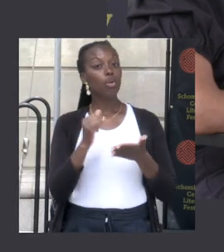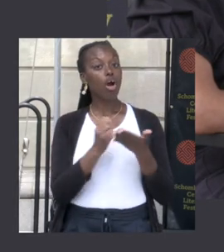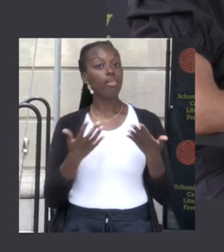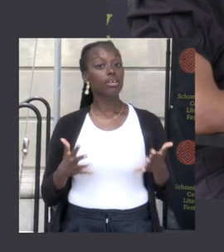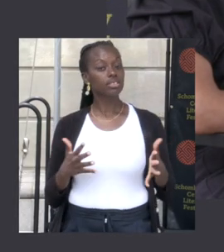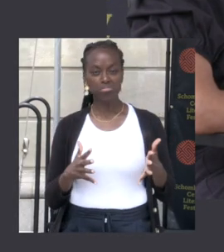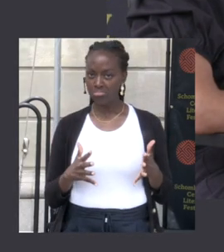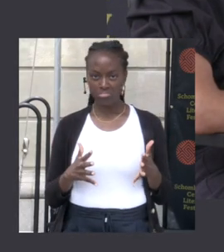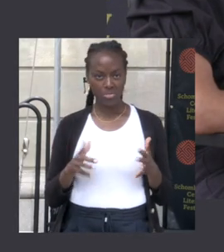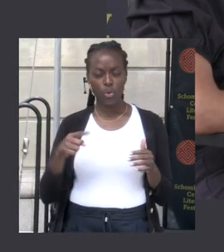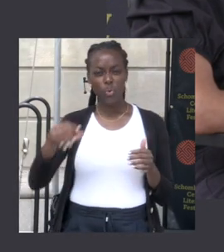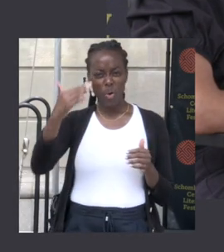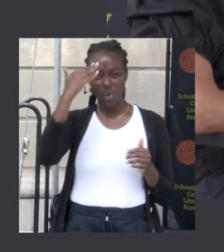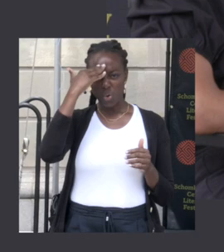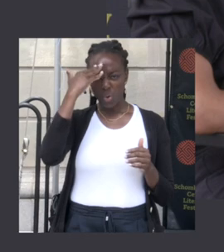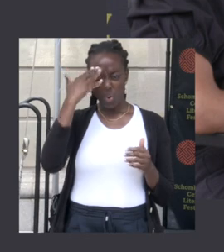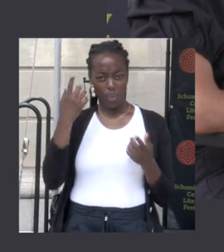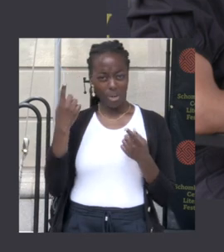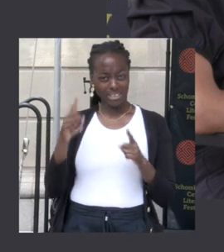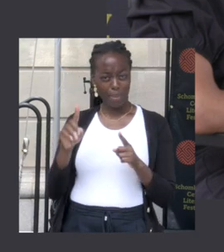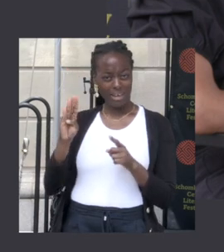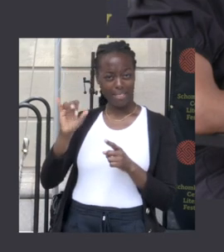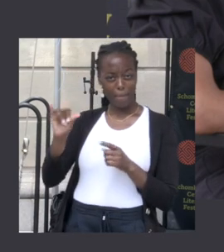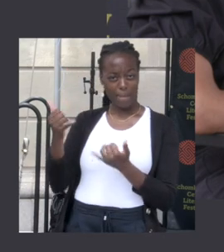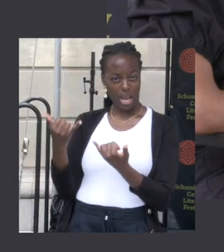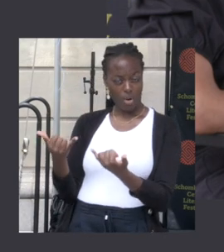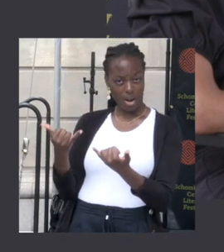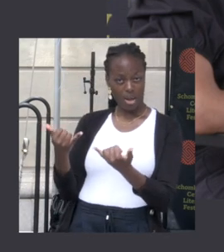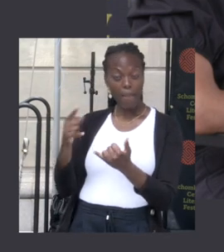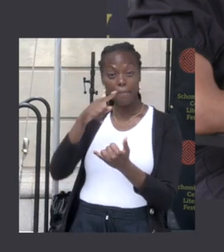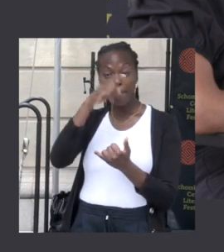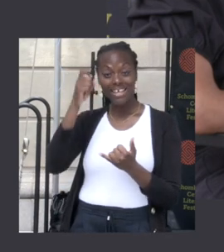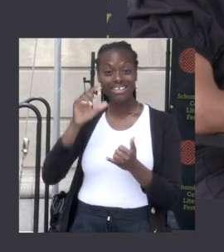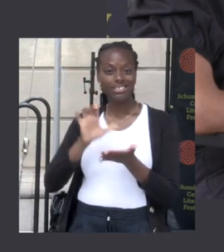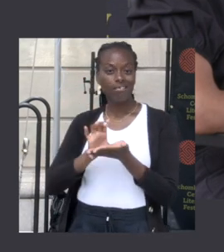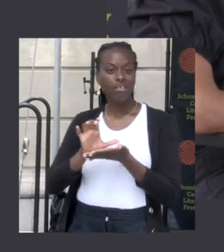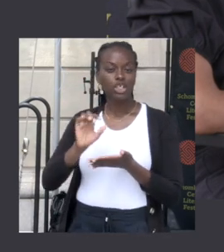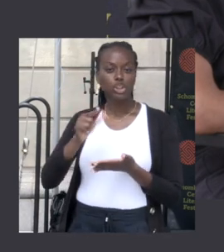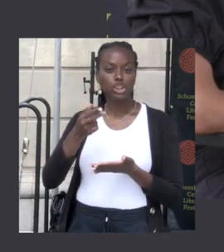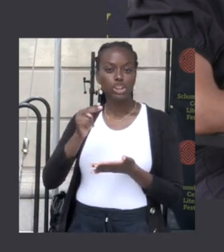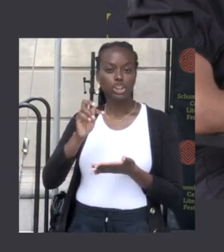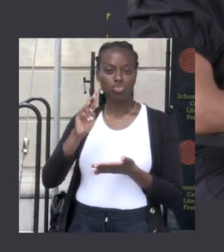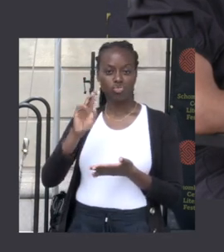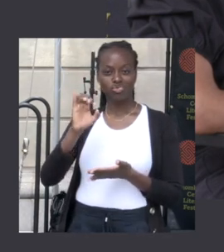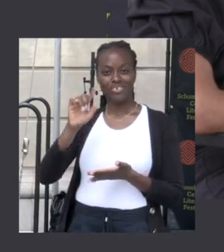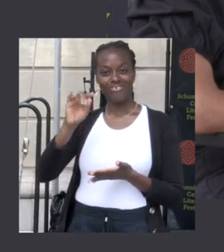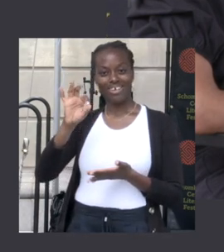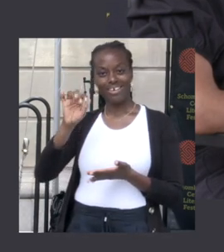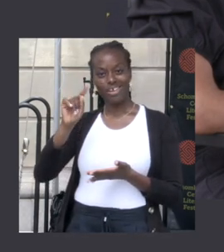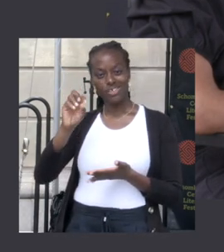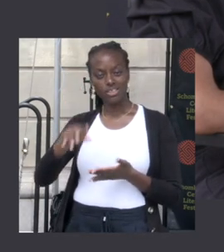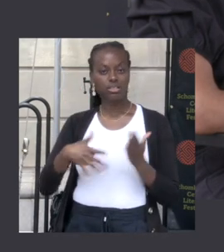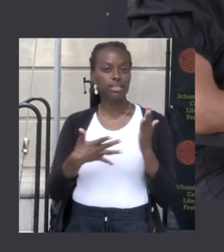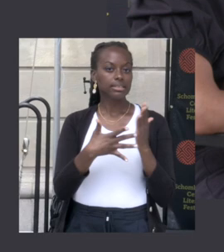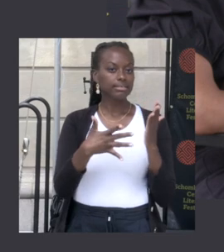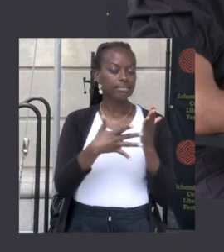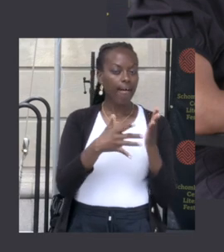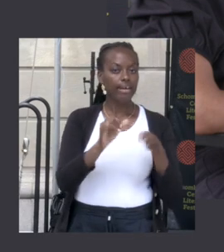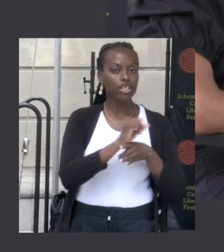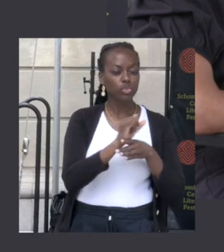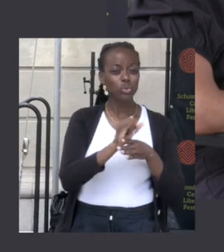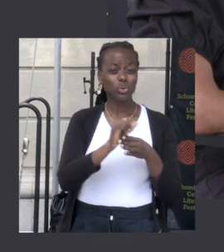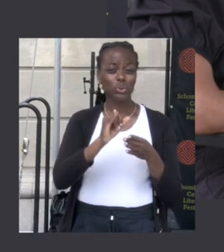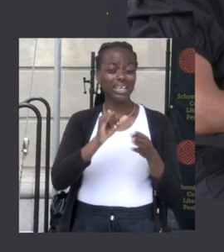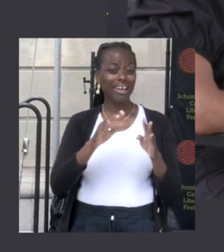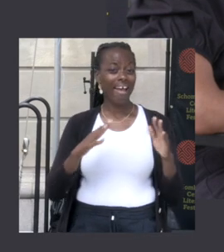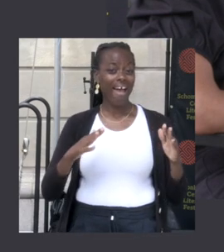are aware of the dynamics happening in the Bay Area, but because of gentrification and the tech industry and exorbitant housing costs,